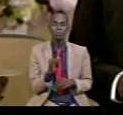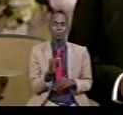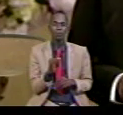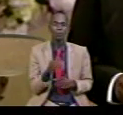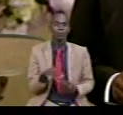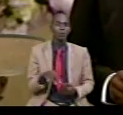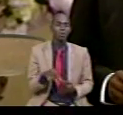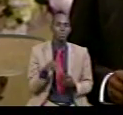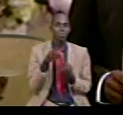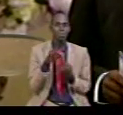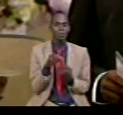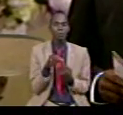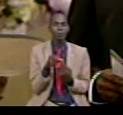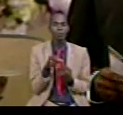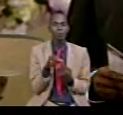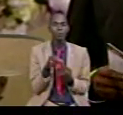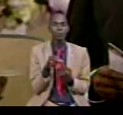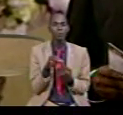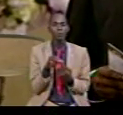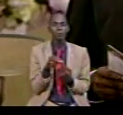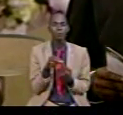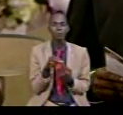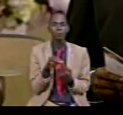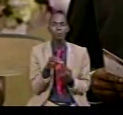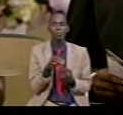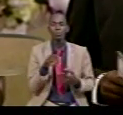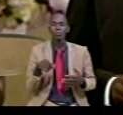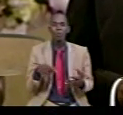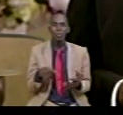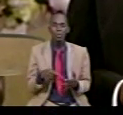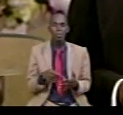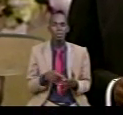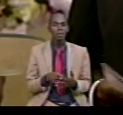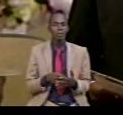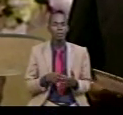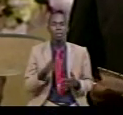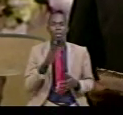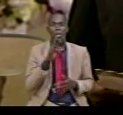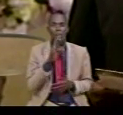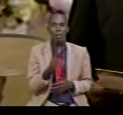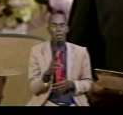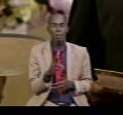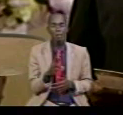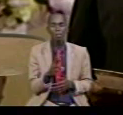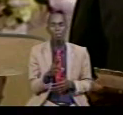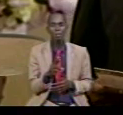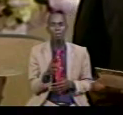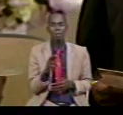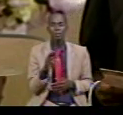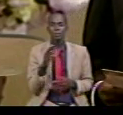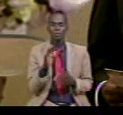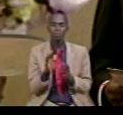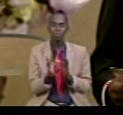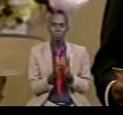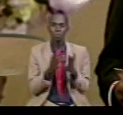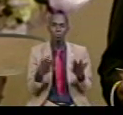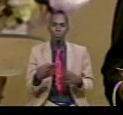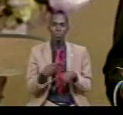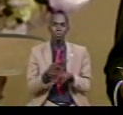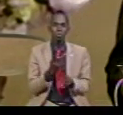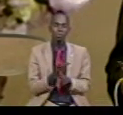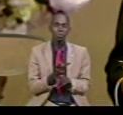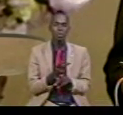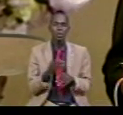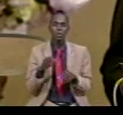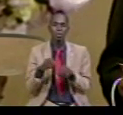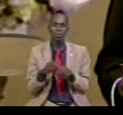accompanying contents. This affinity Bible produced in